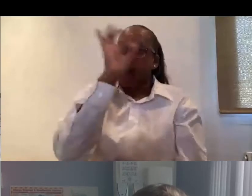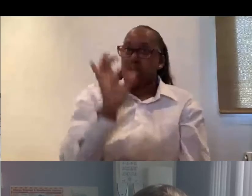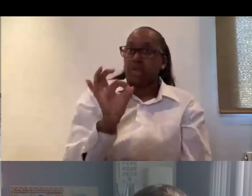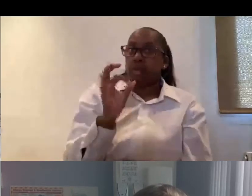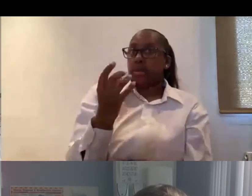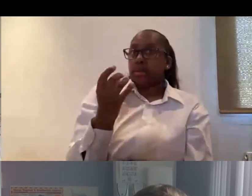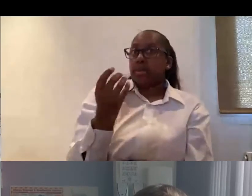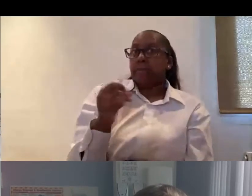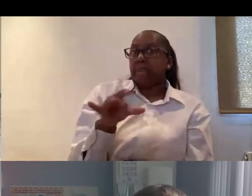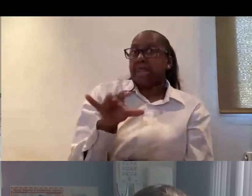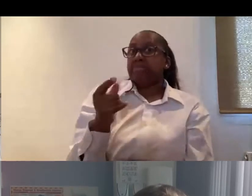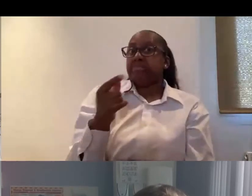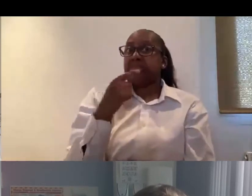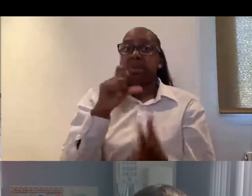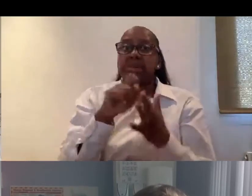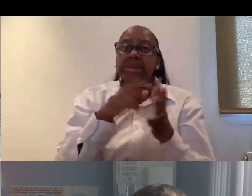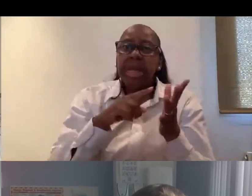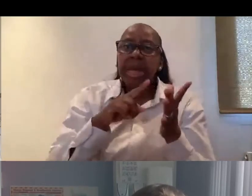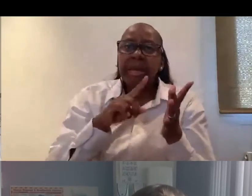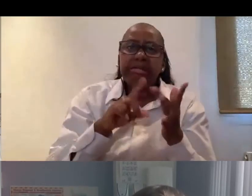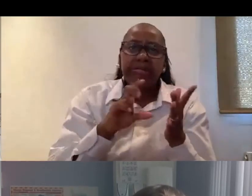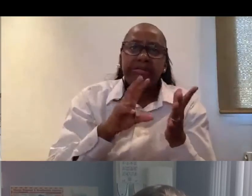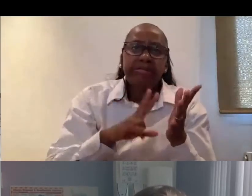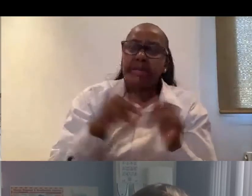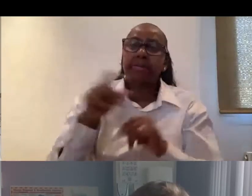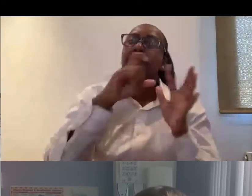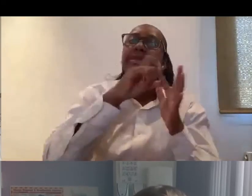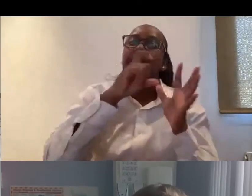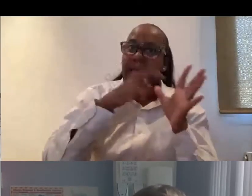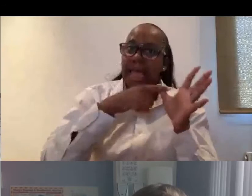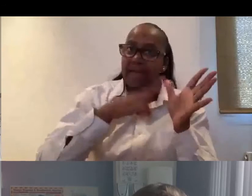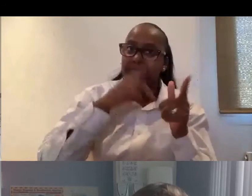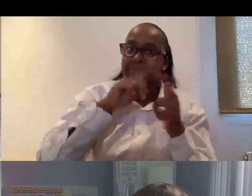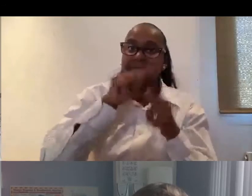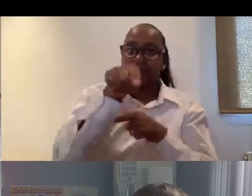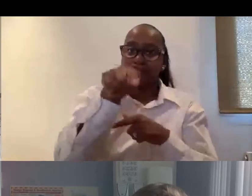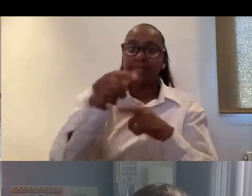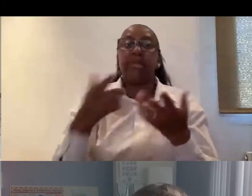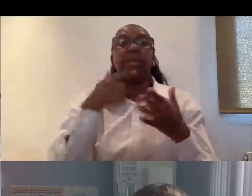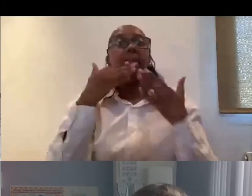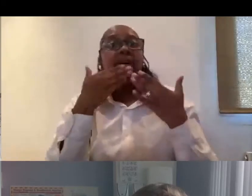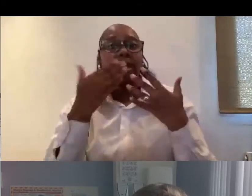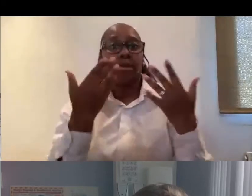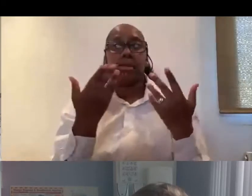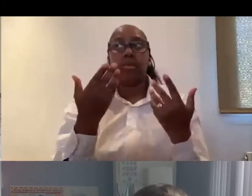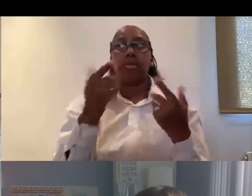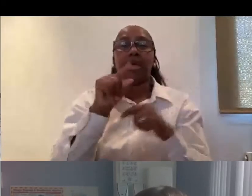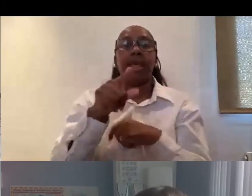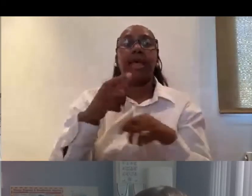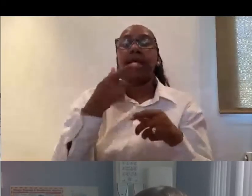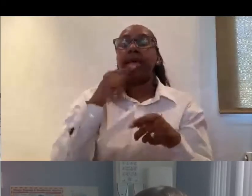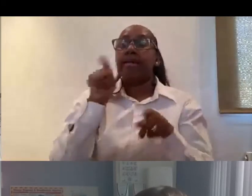advance. So Dave, happy to start when you're ready. Okay, again, thank you very much, Dr. Paul Riley,